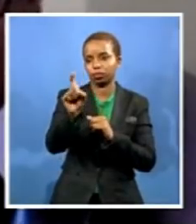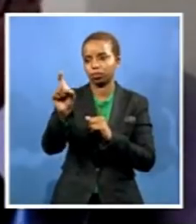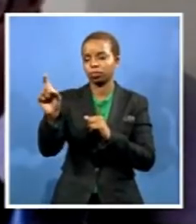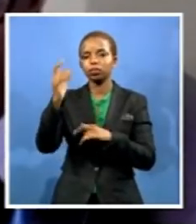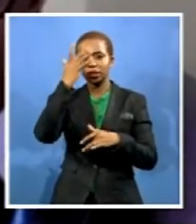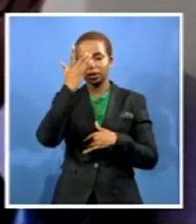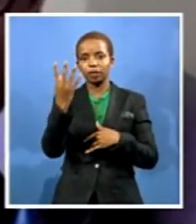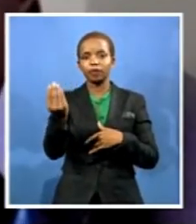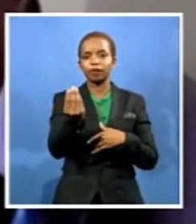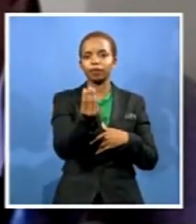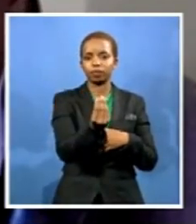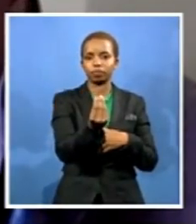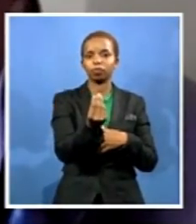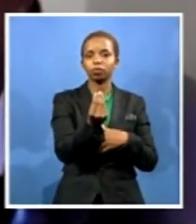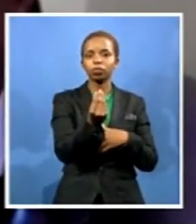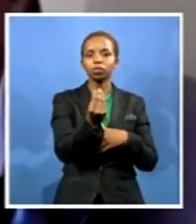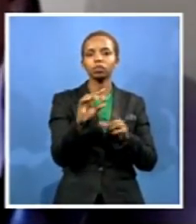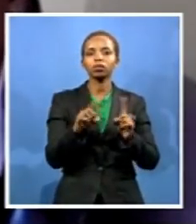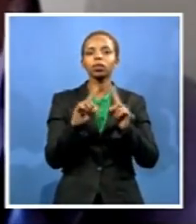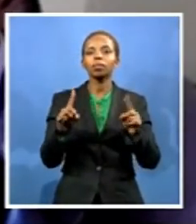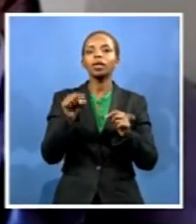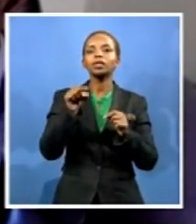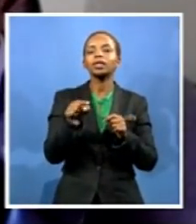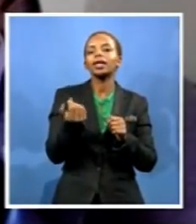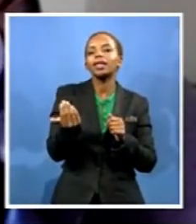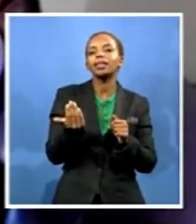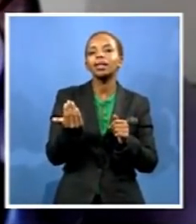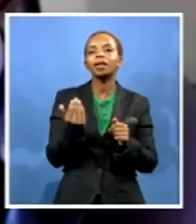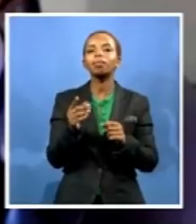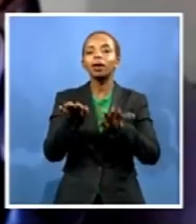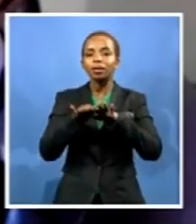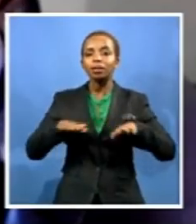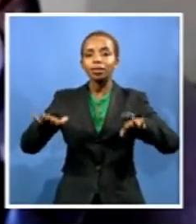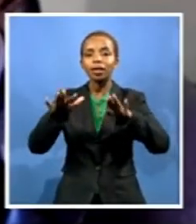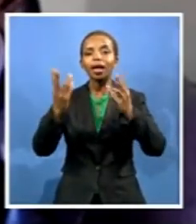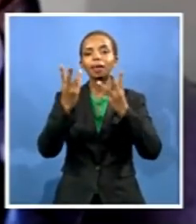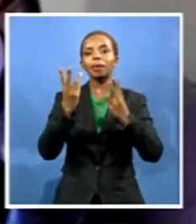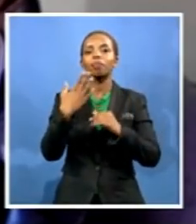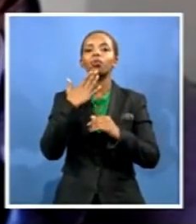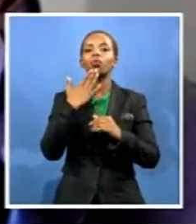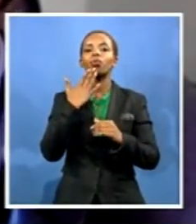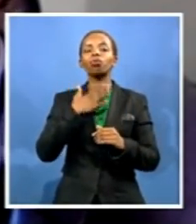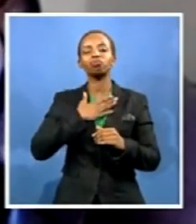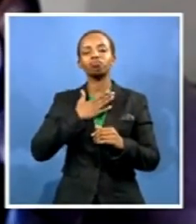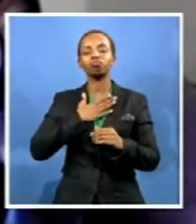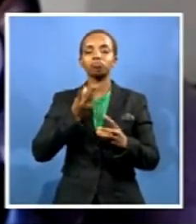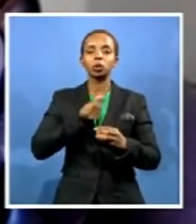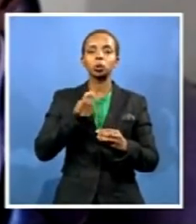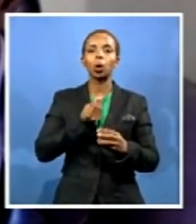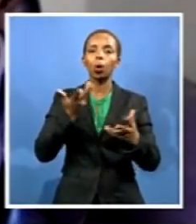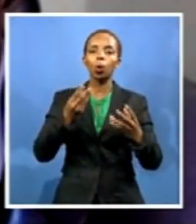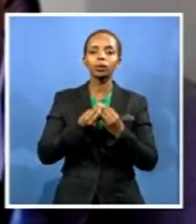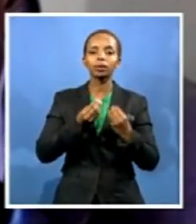it. Anybody who comes with symptoms in that manner, we will treat. So I think we'll make the best of